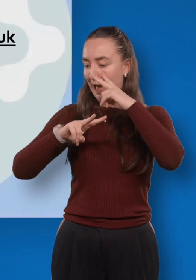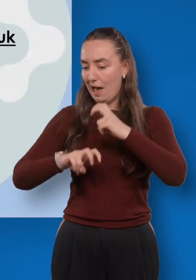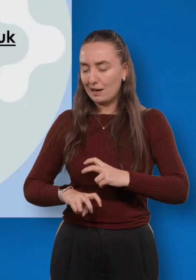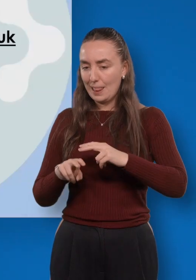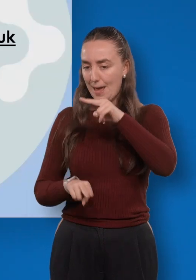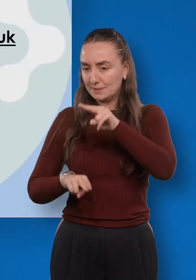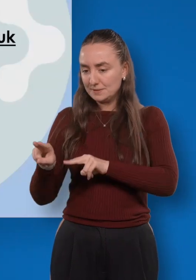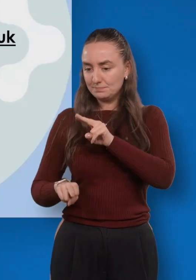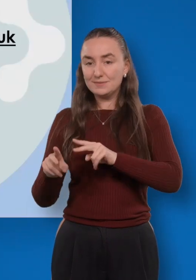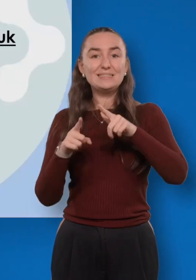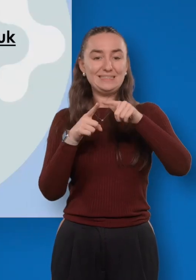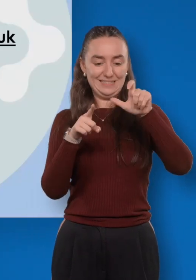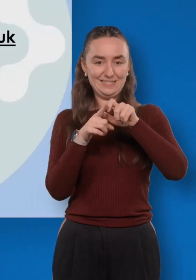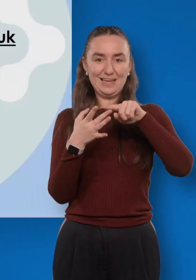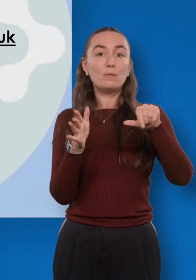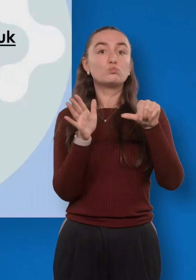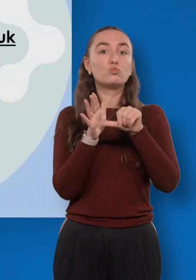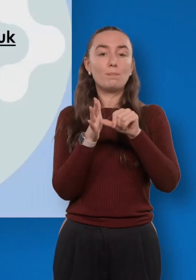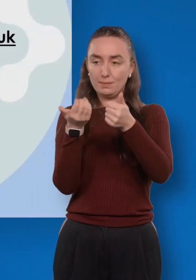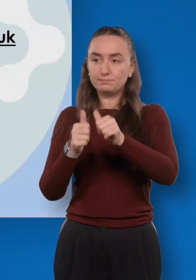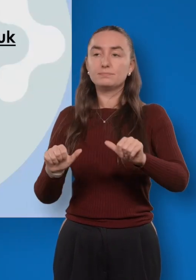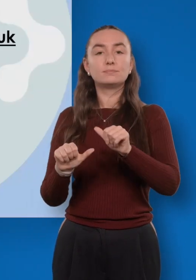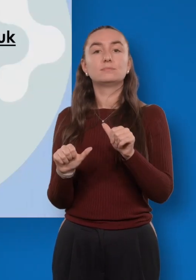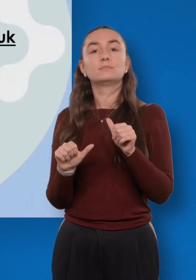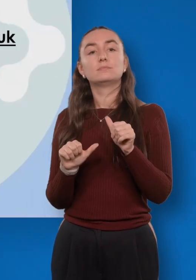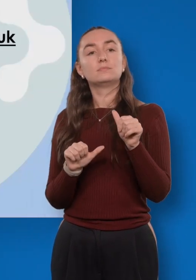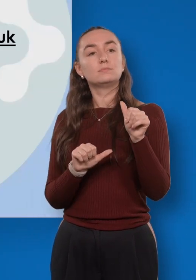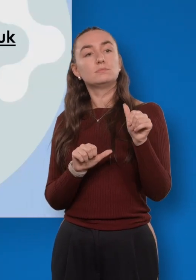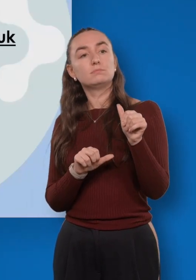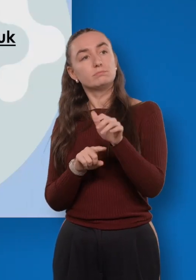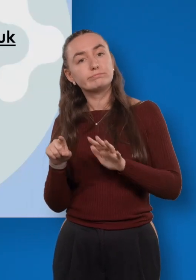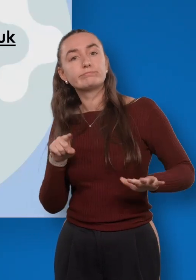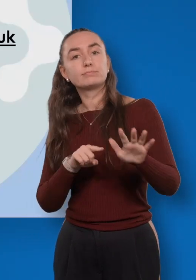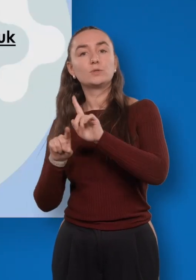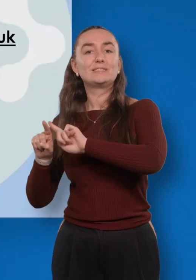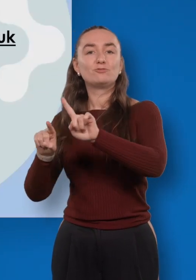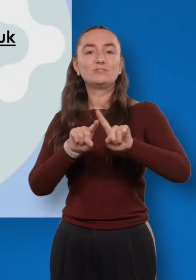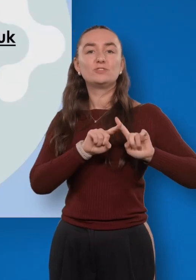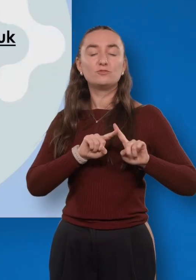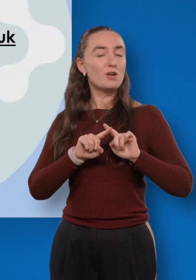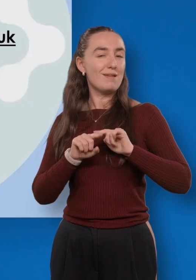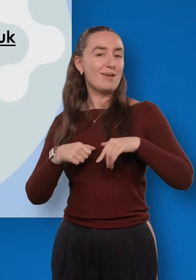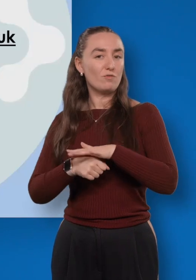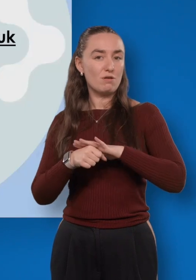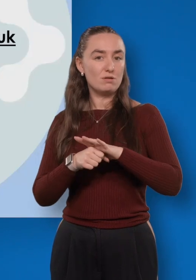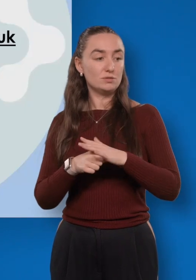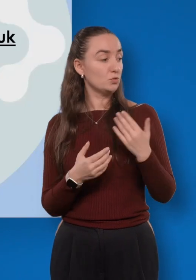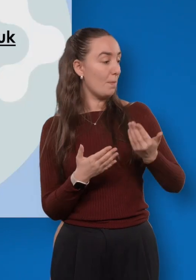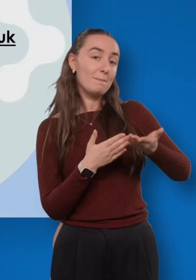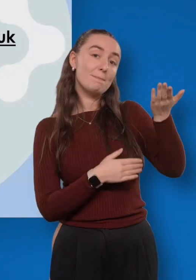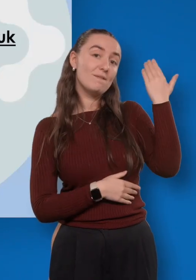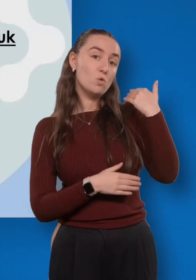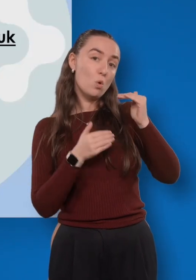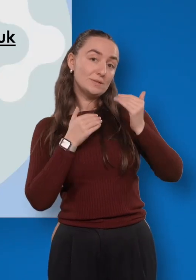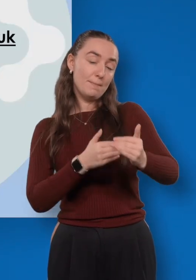address EDI issues across various realms. So the previous seminars that we conducted